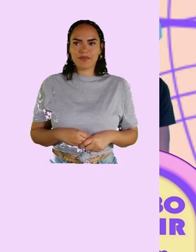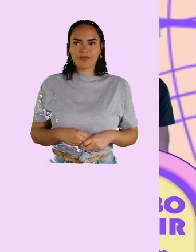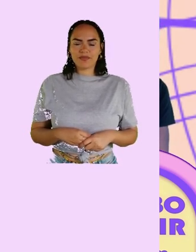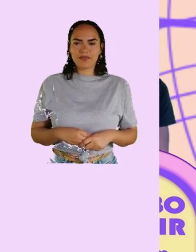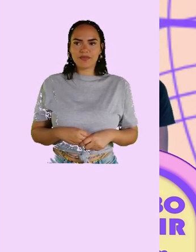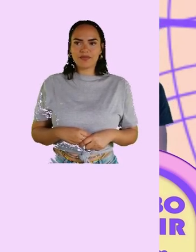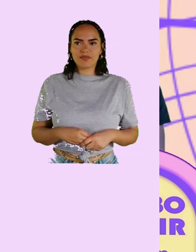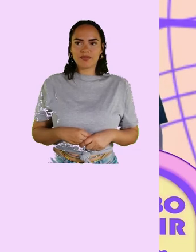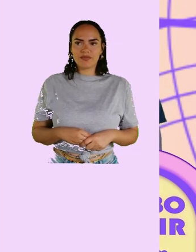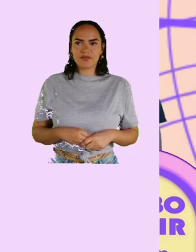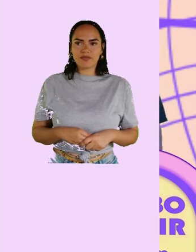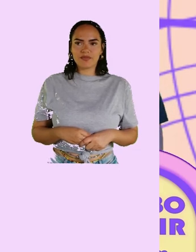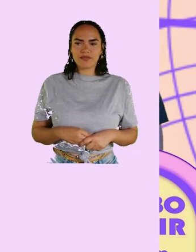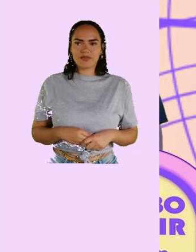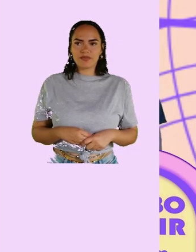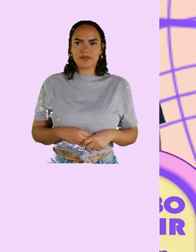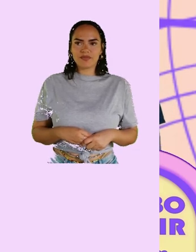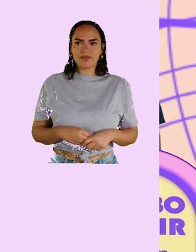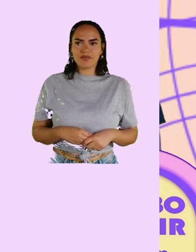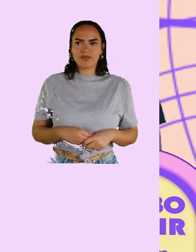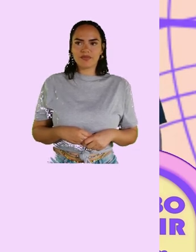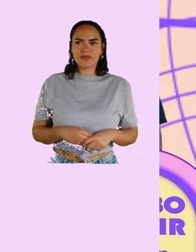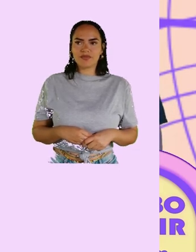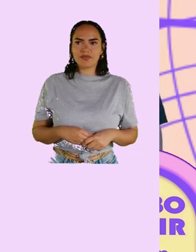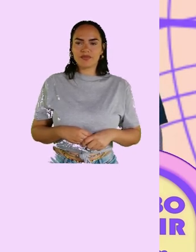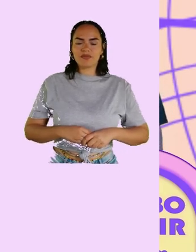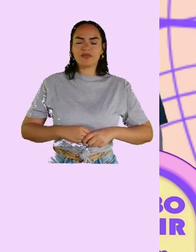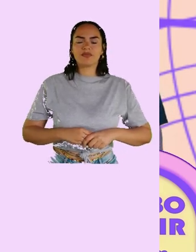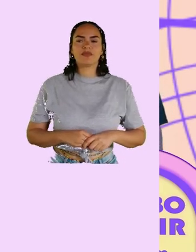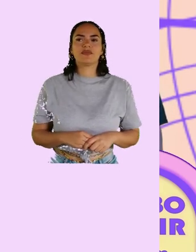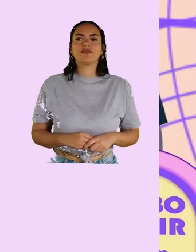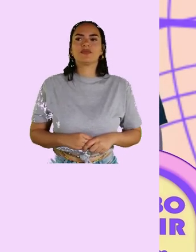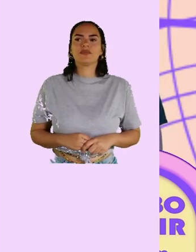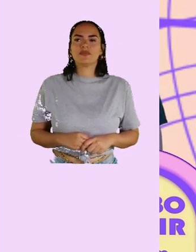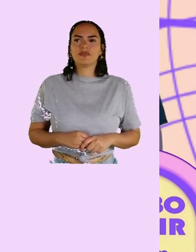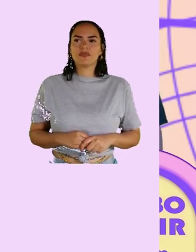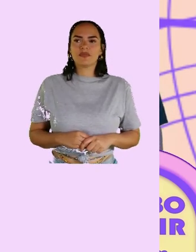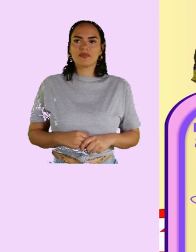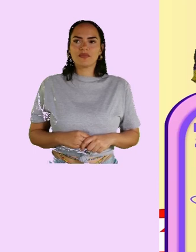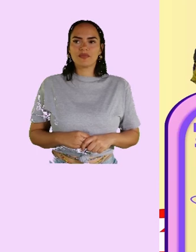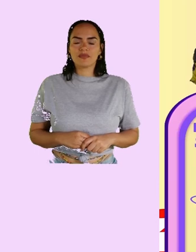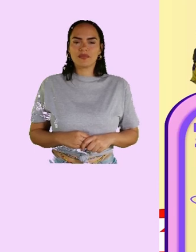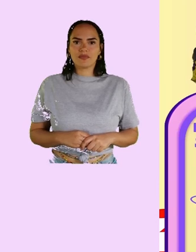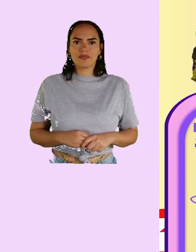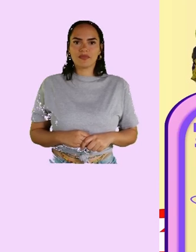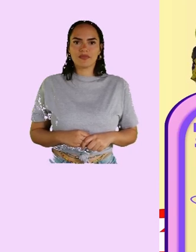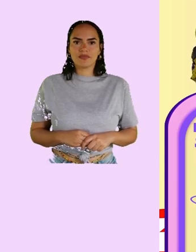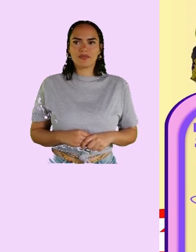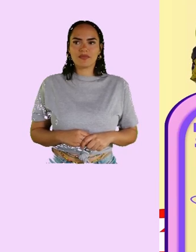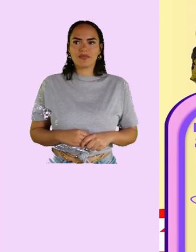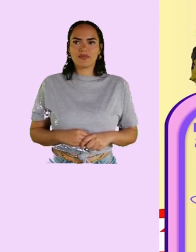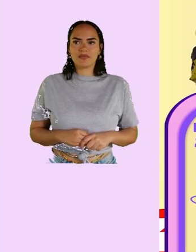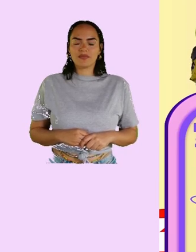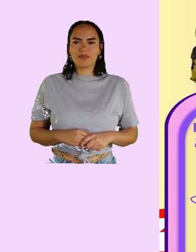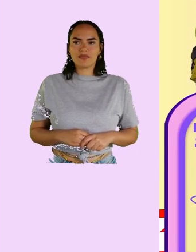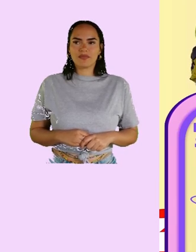be translated in English as land of the upstanding people. Speaking of upstanding people, hot girl Samir, you had some tough